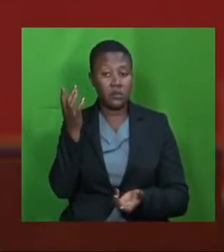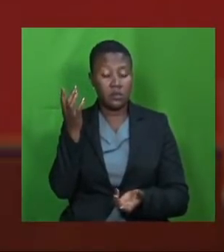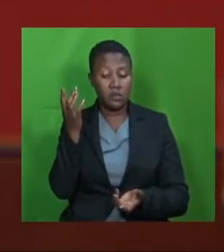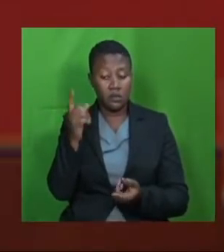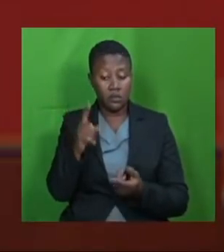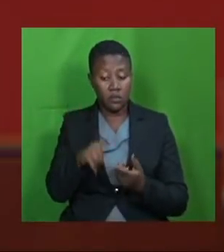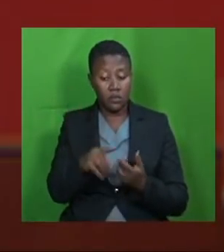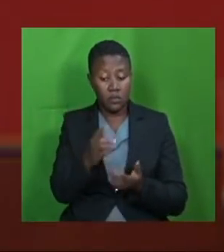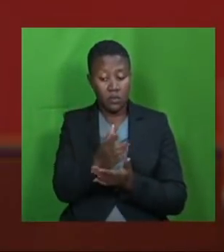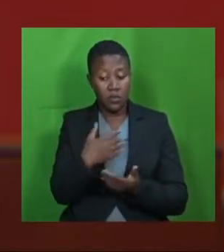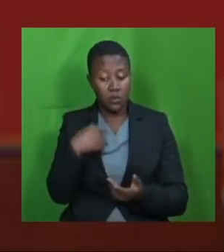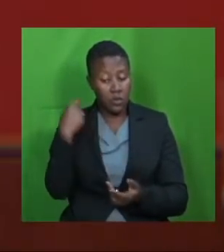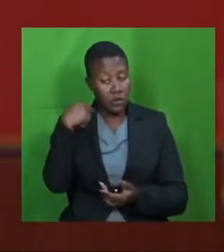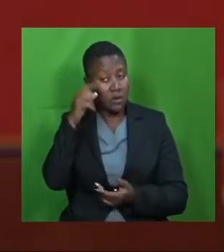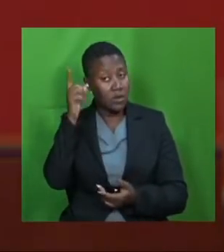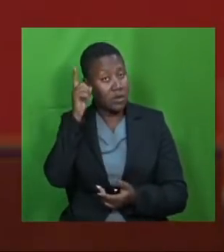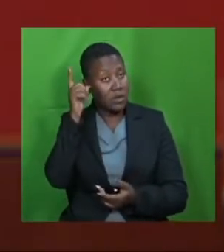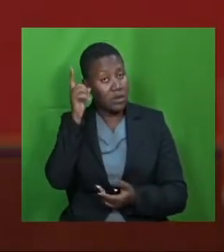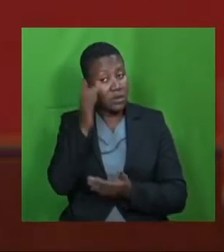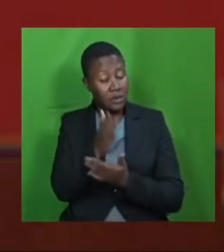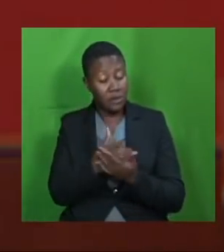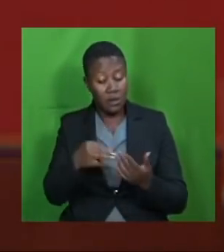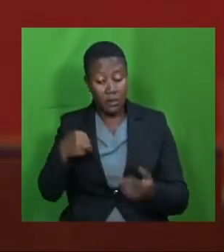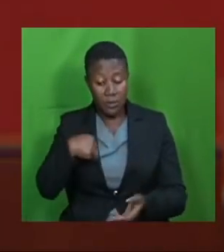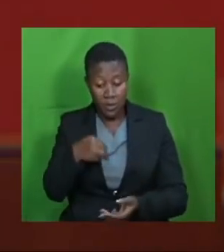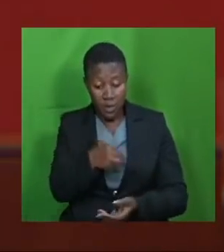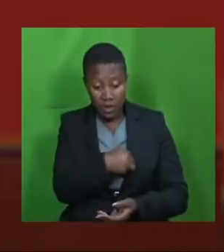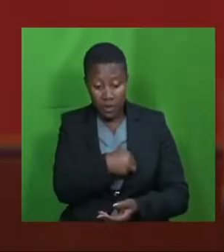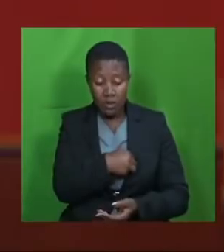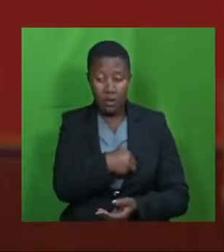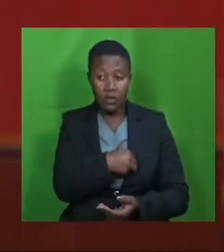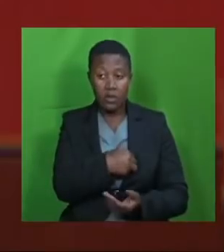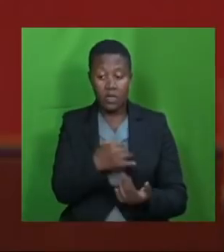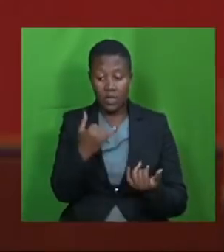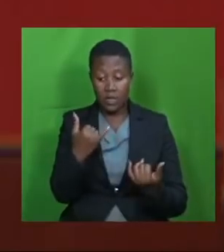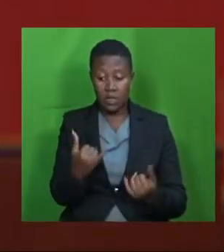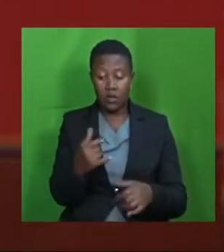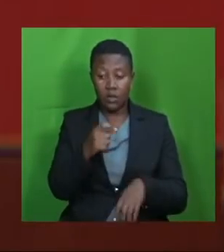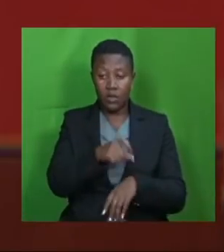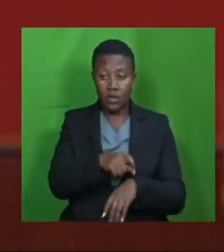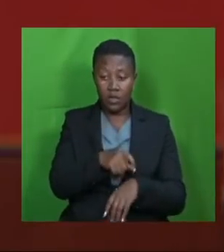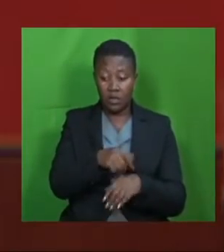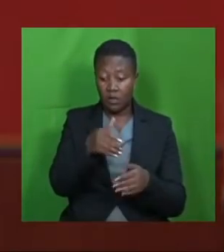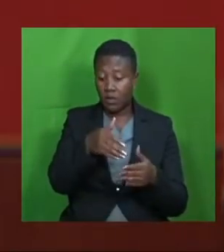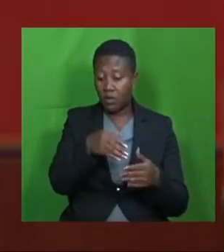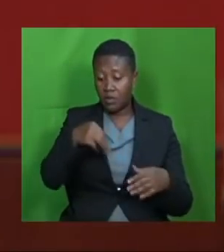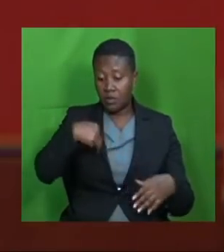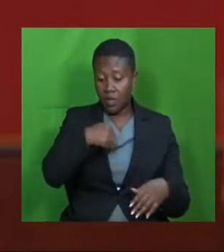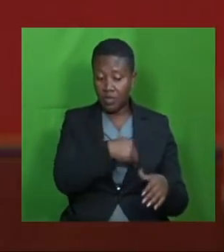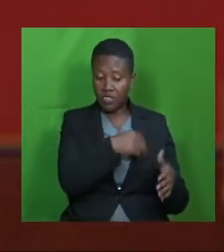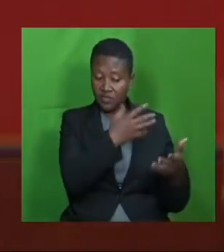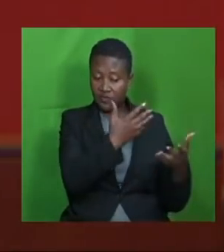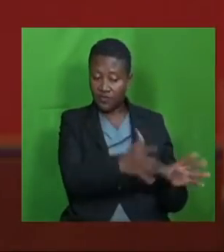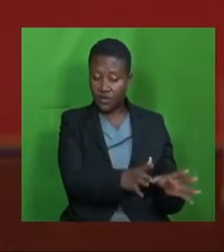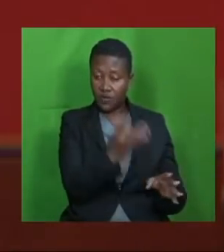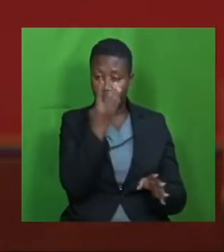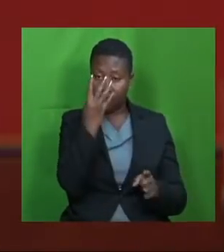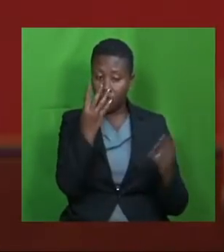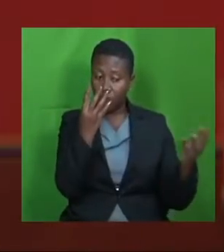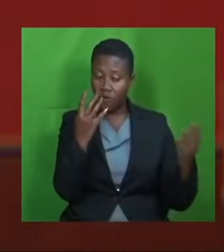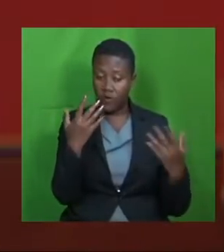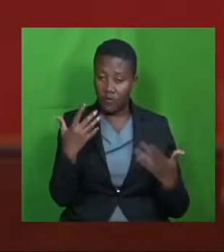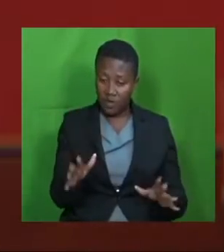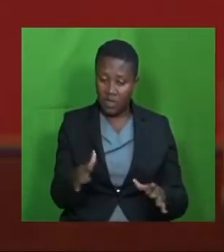and it's now the time for the leaders to make